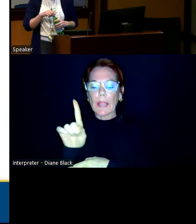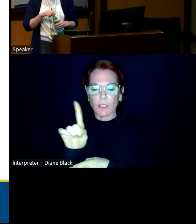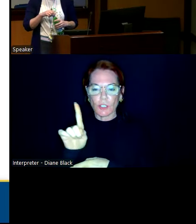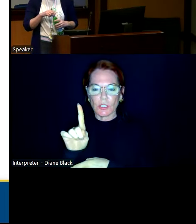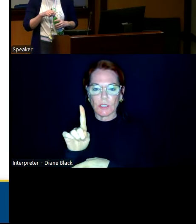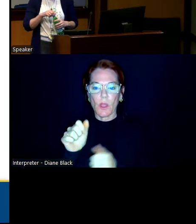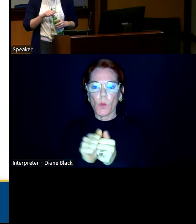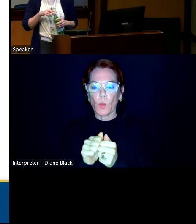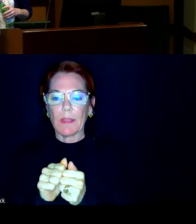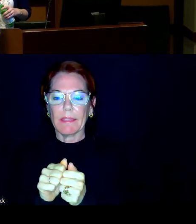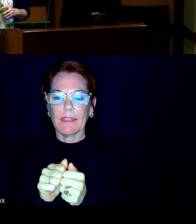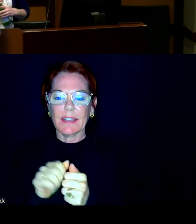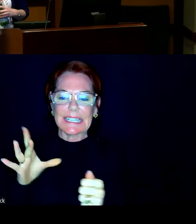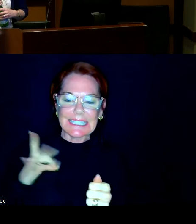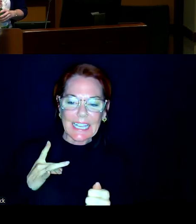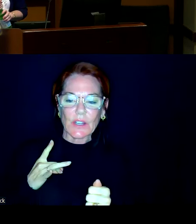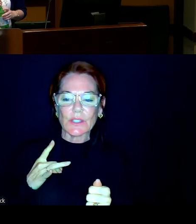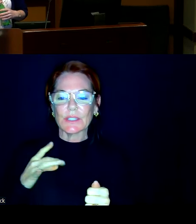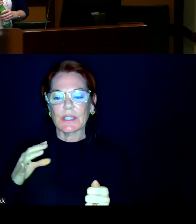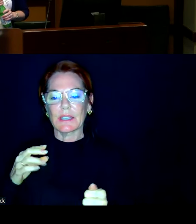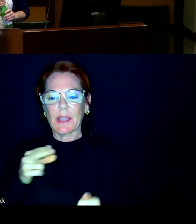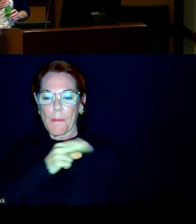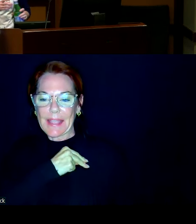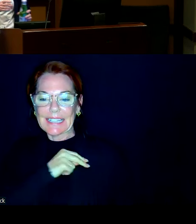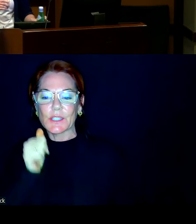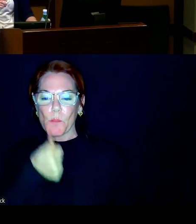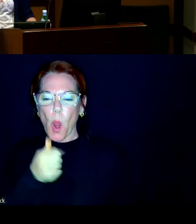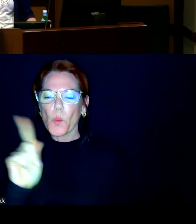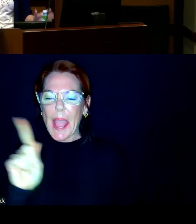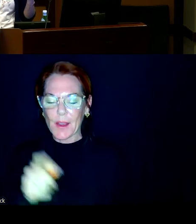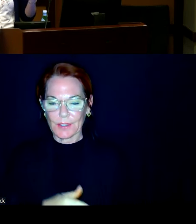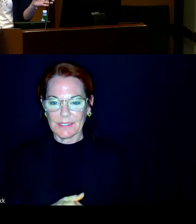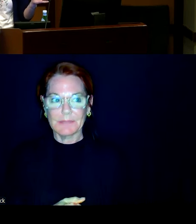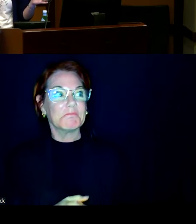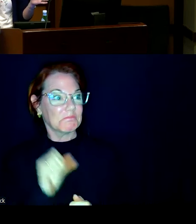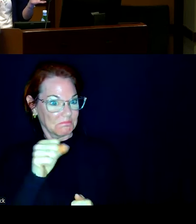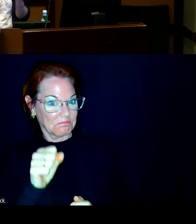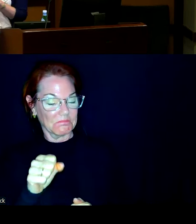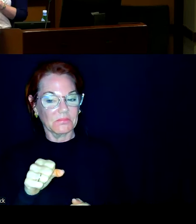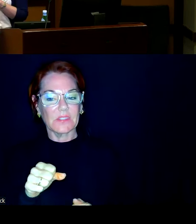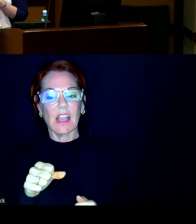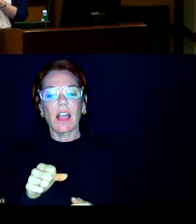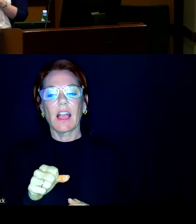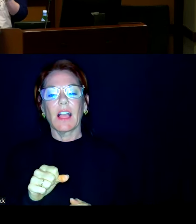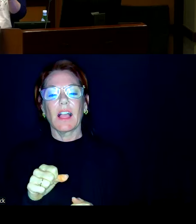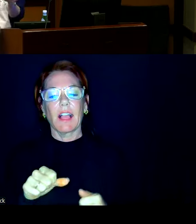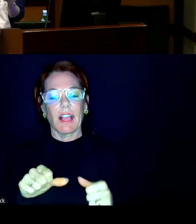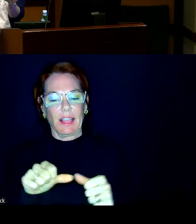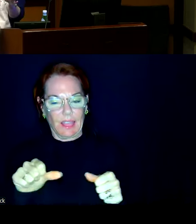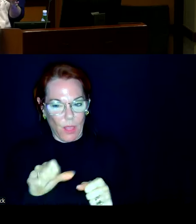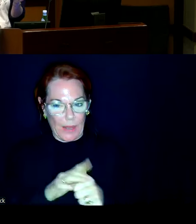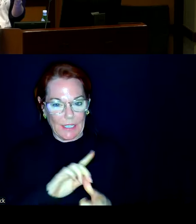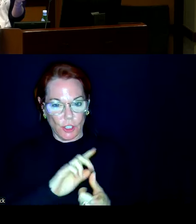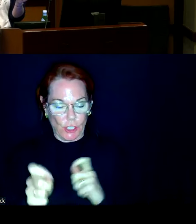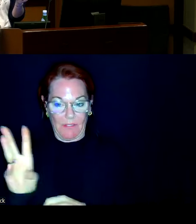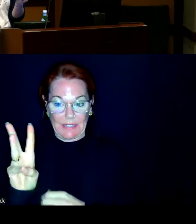the stickers and pens Yes, tomorrow? absolutely. So the locations change a little bit. From